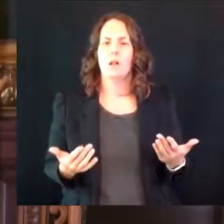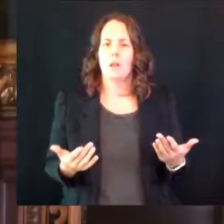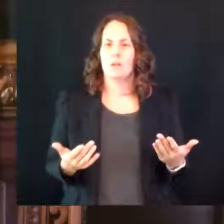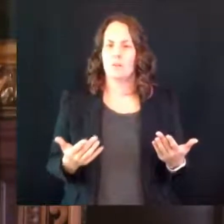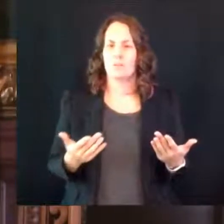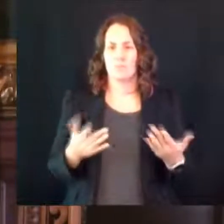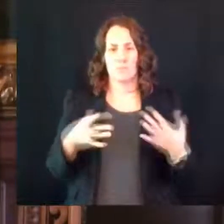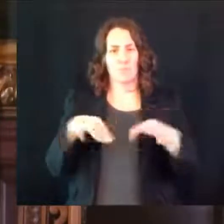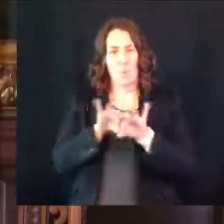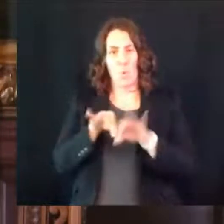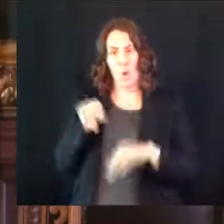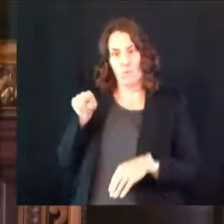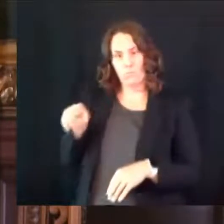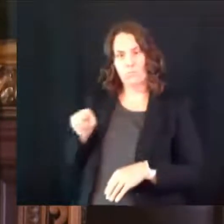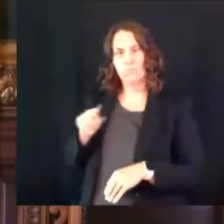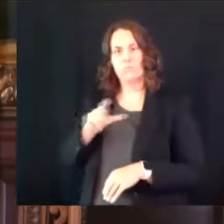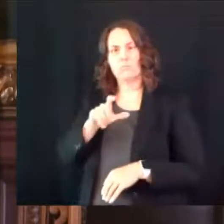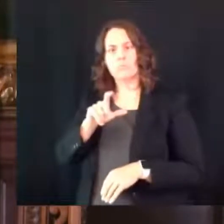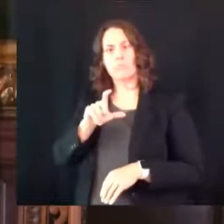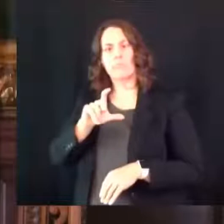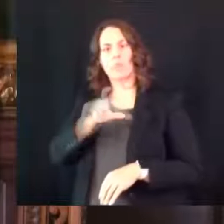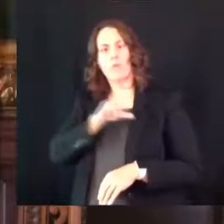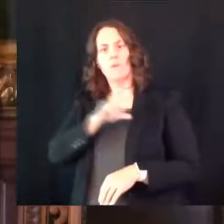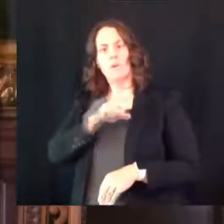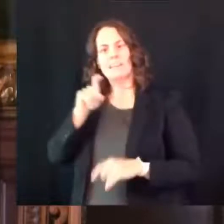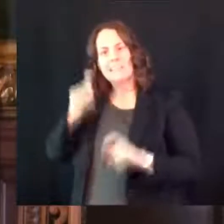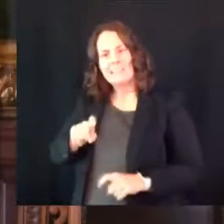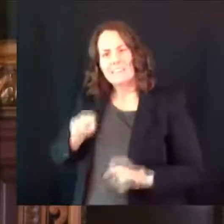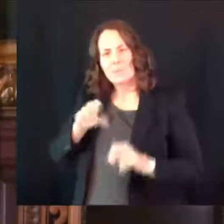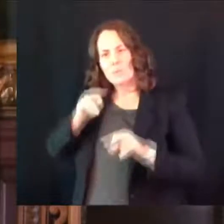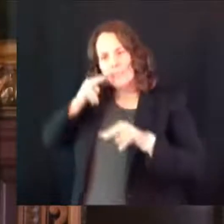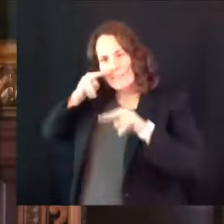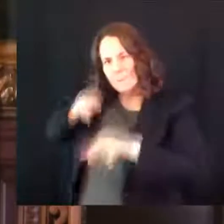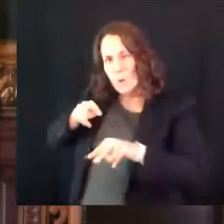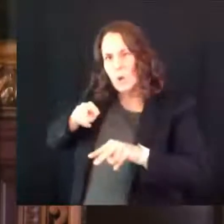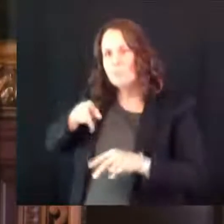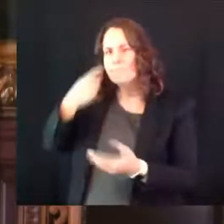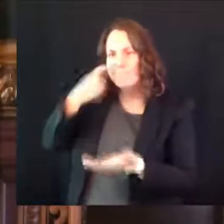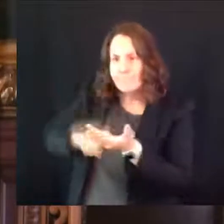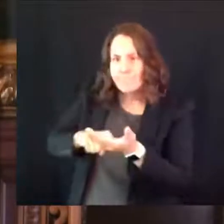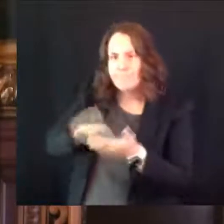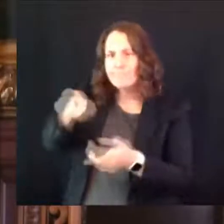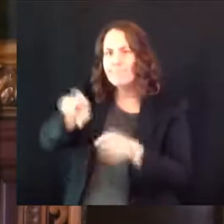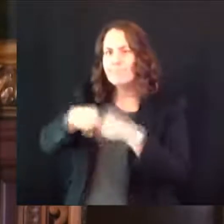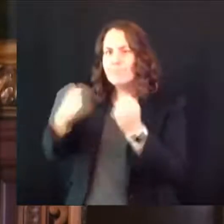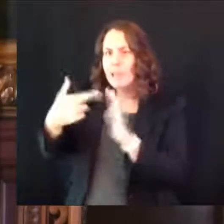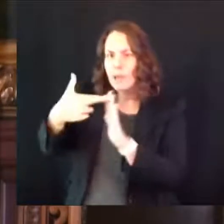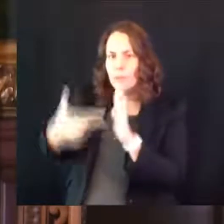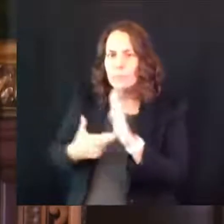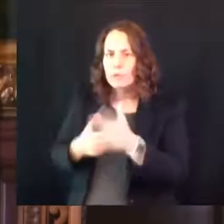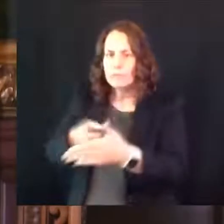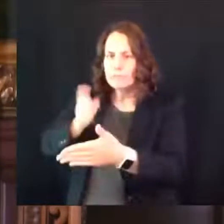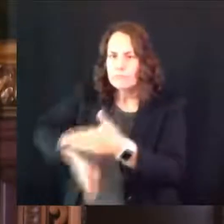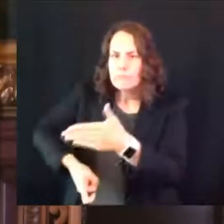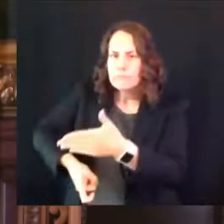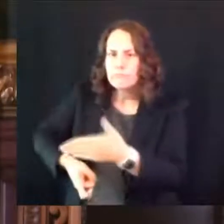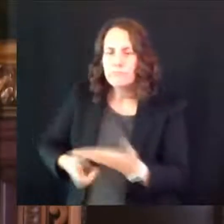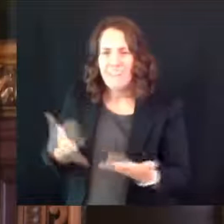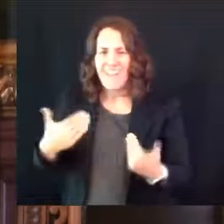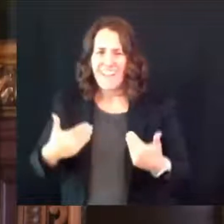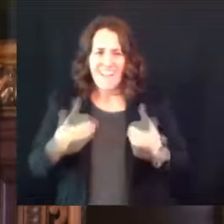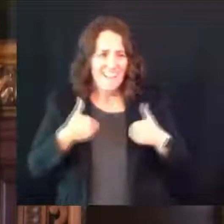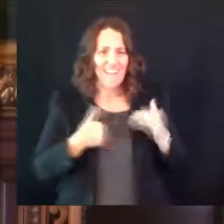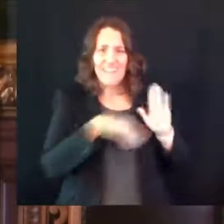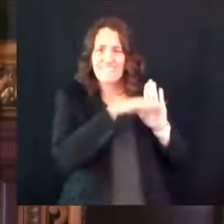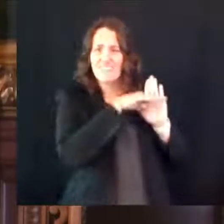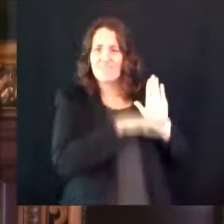a civil forfeiture provision, and that can be enforced by local officials for people who refuse to comply. But again, we hope people do the